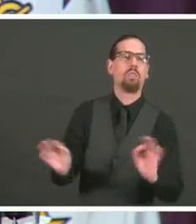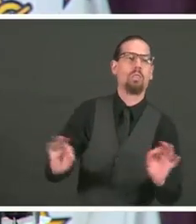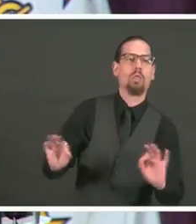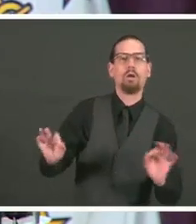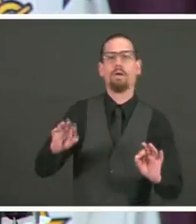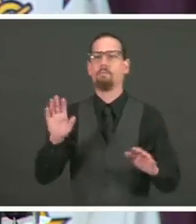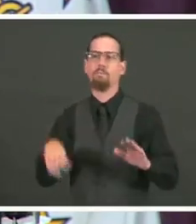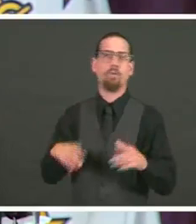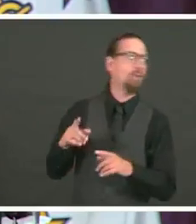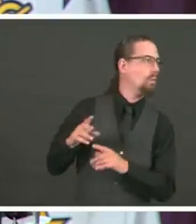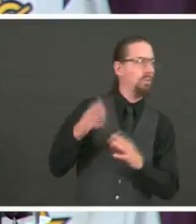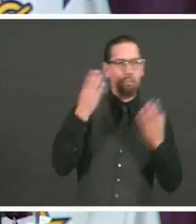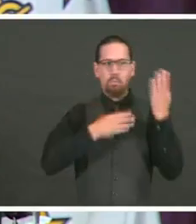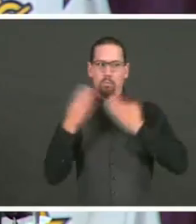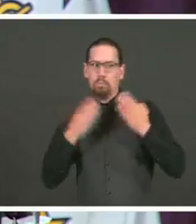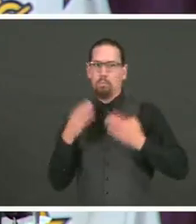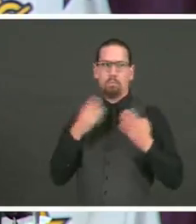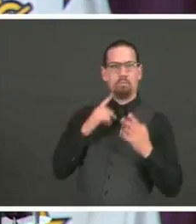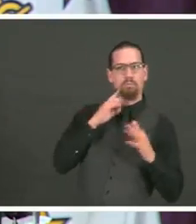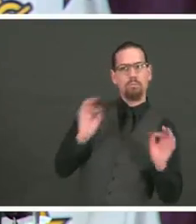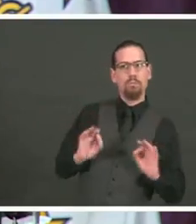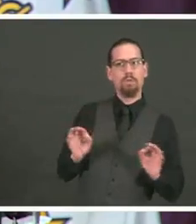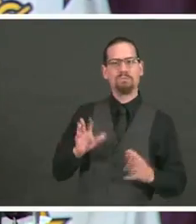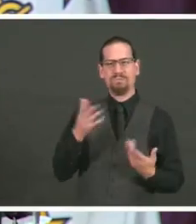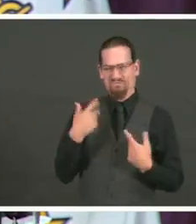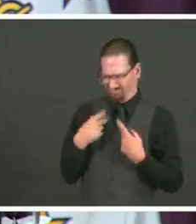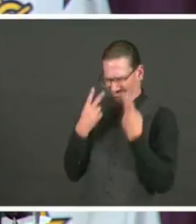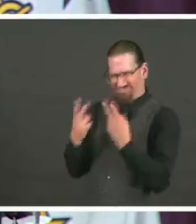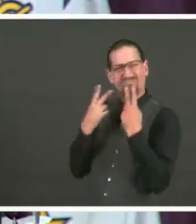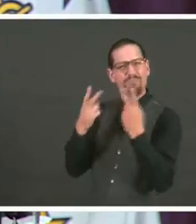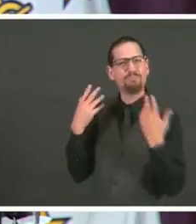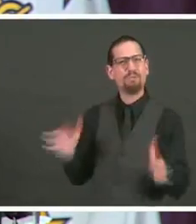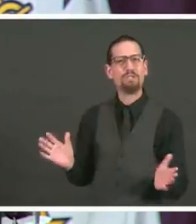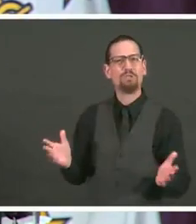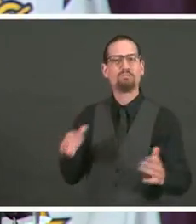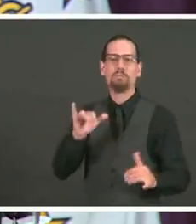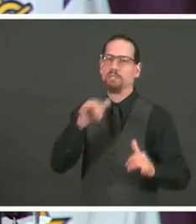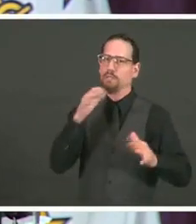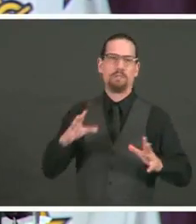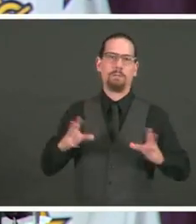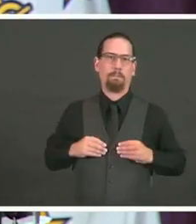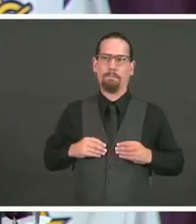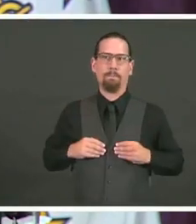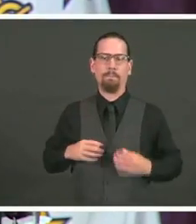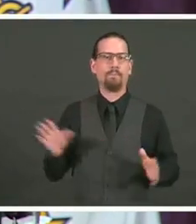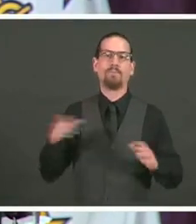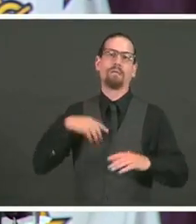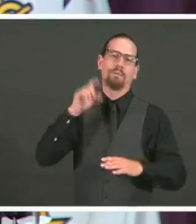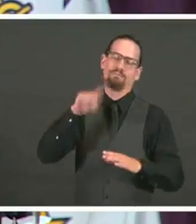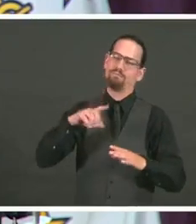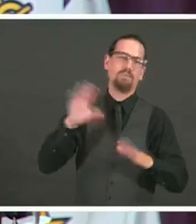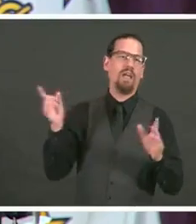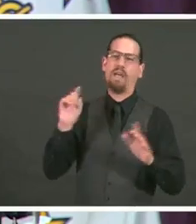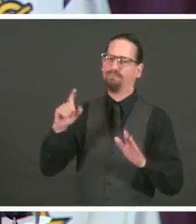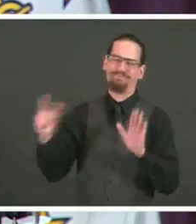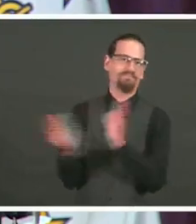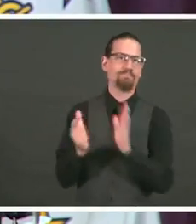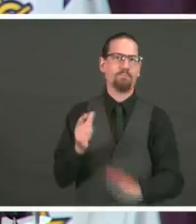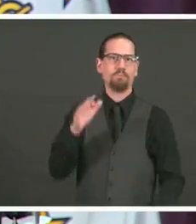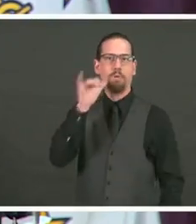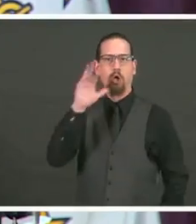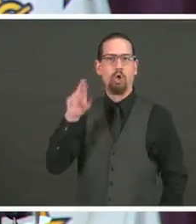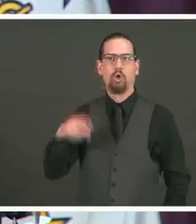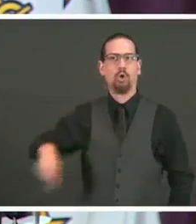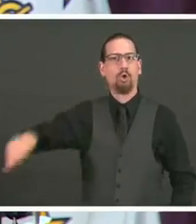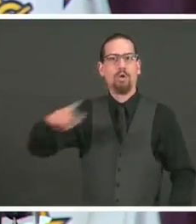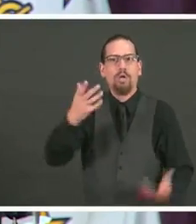around the limits. It's pretty clear. You cannot have people congregating in your bar area. I don't know how to make it any